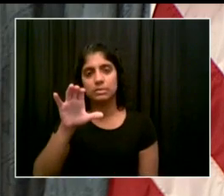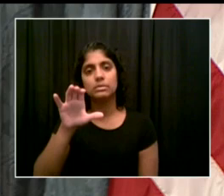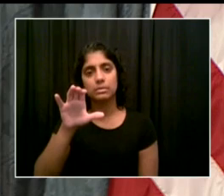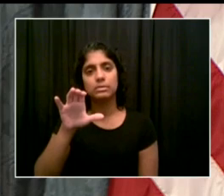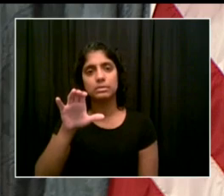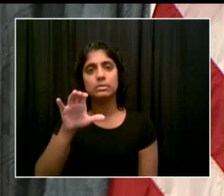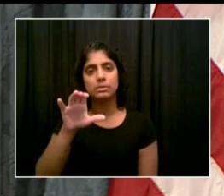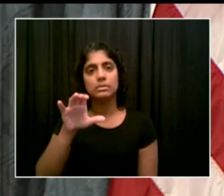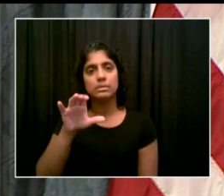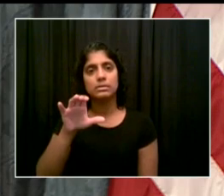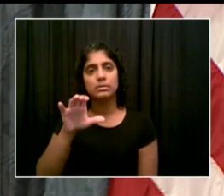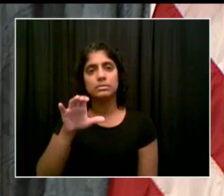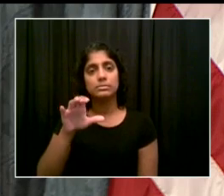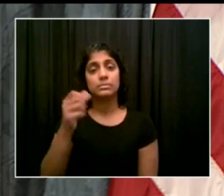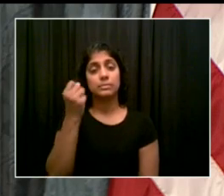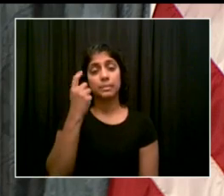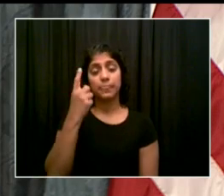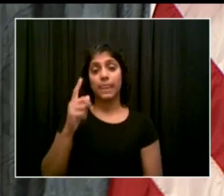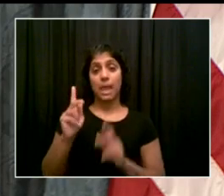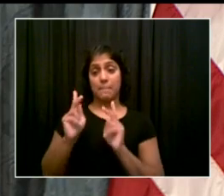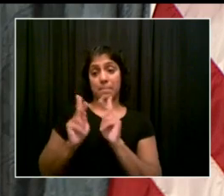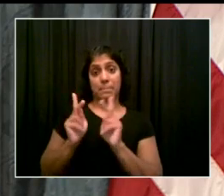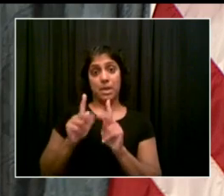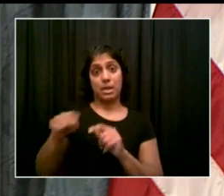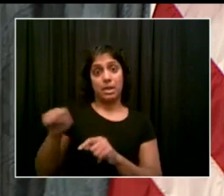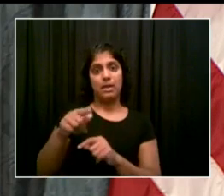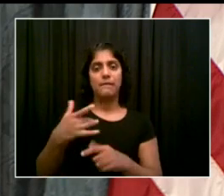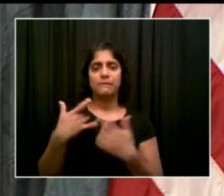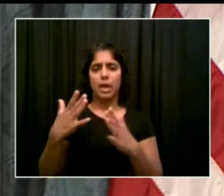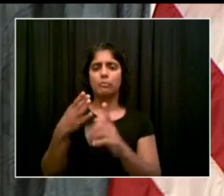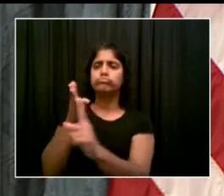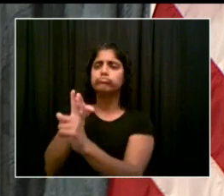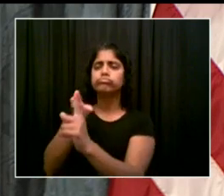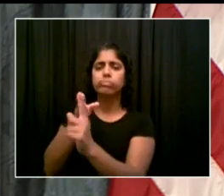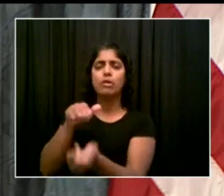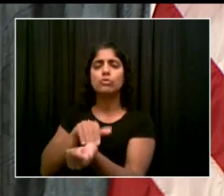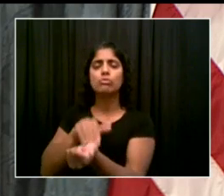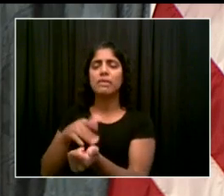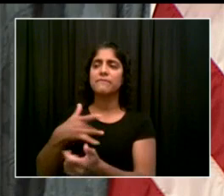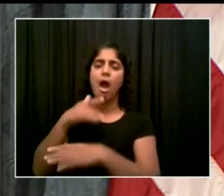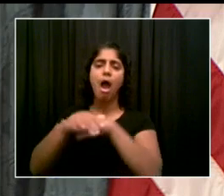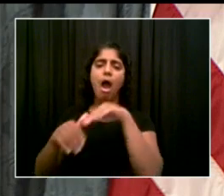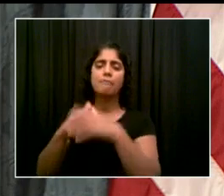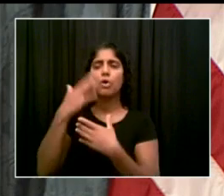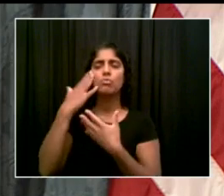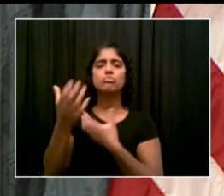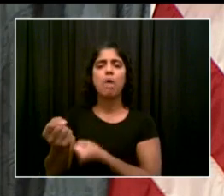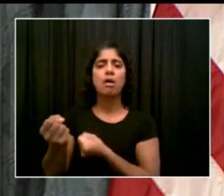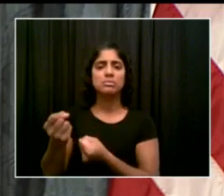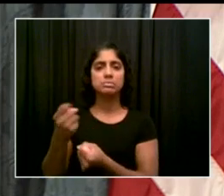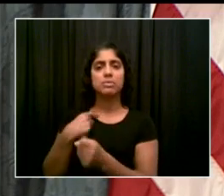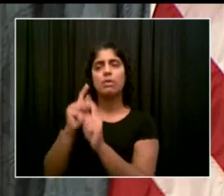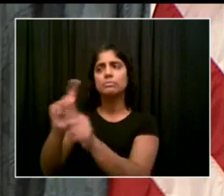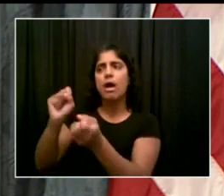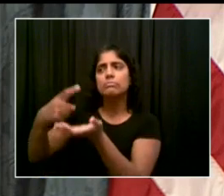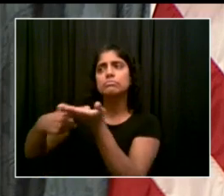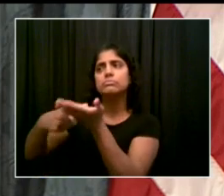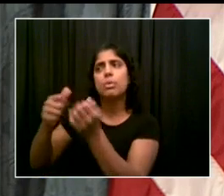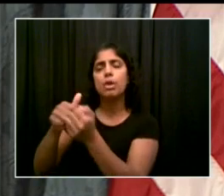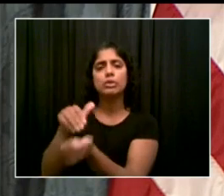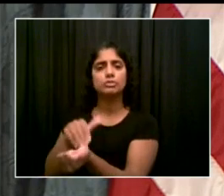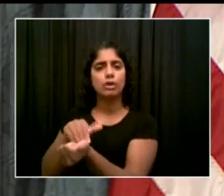built, where people trust their clinicians because they've been taking care of them over the course of